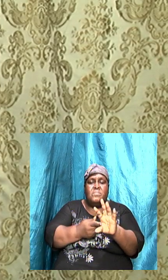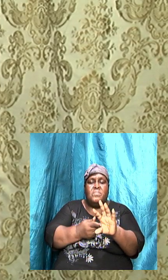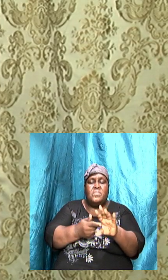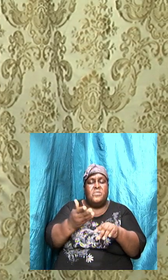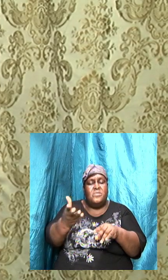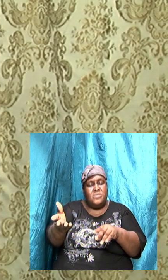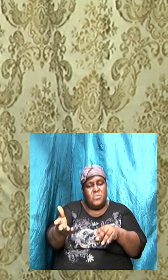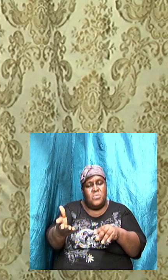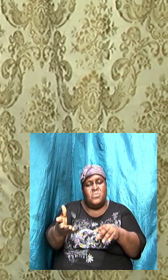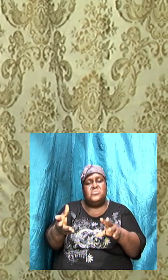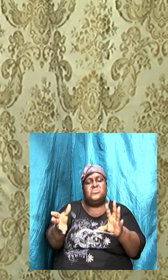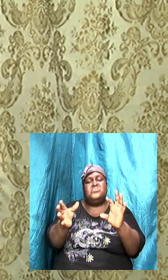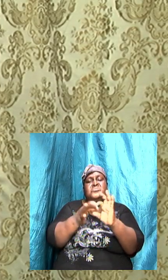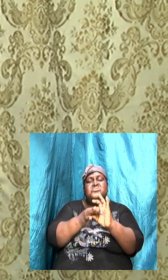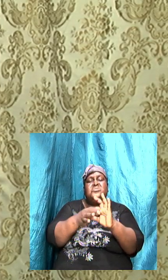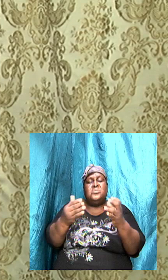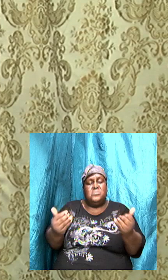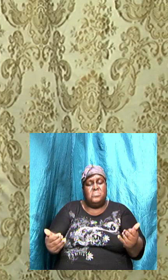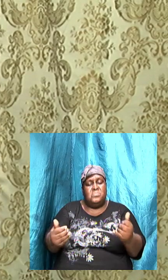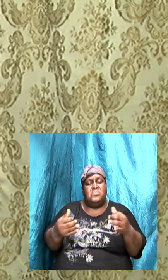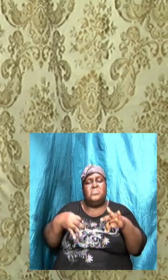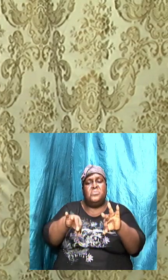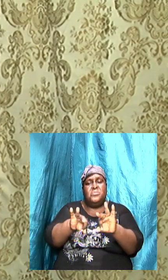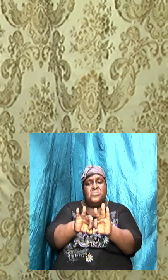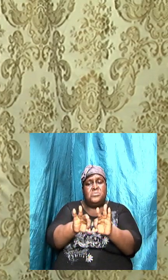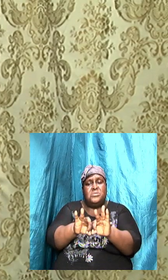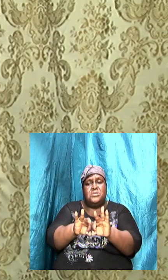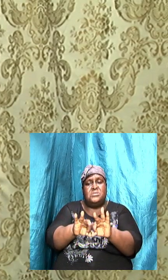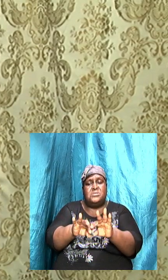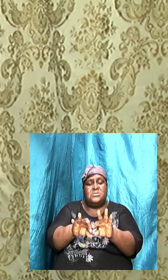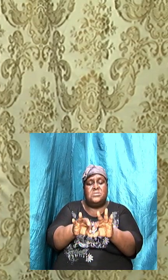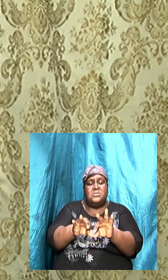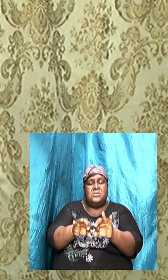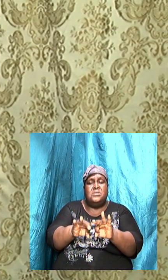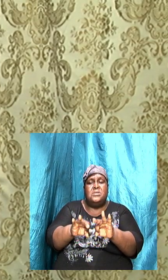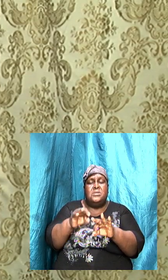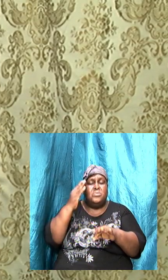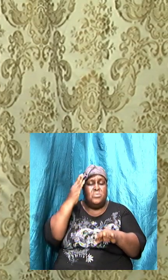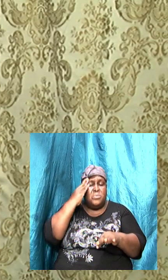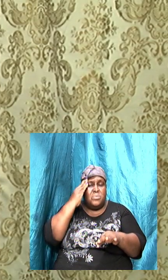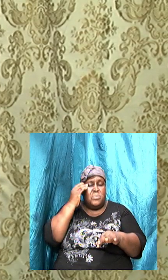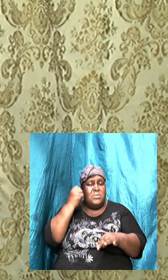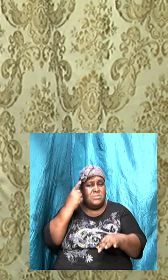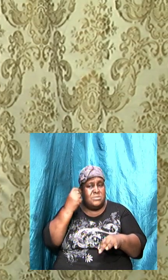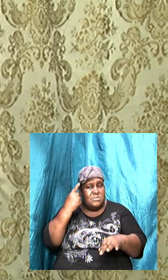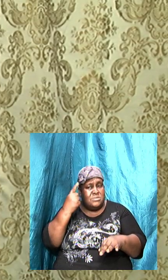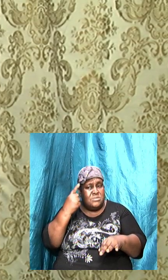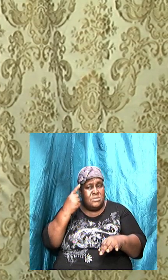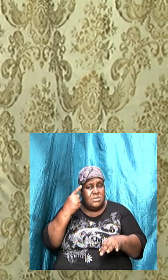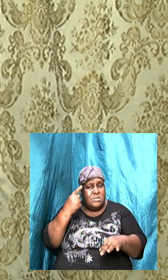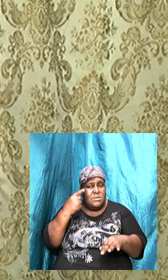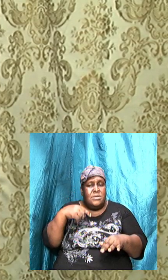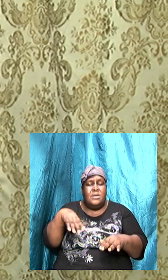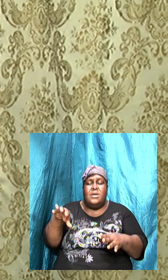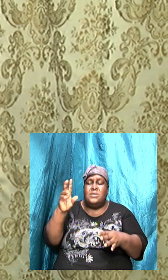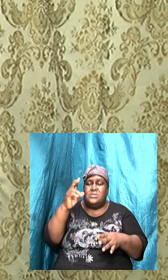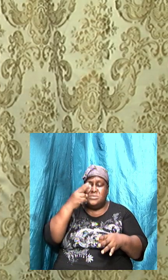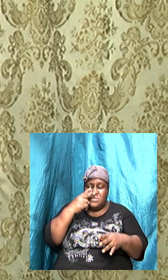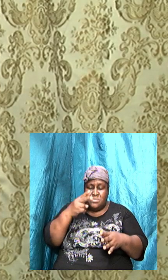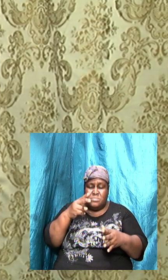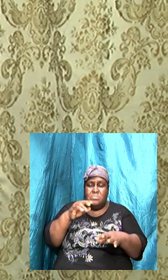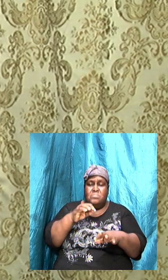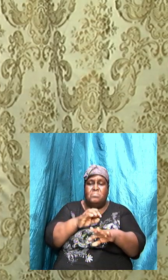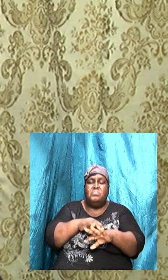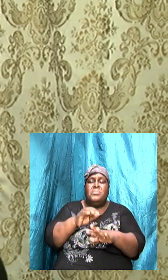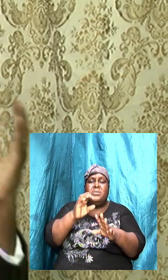joining us know it is important that we know and understand that as we are looking at the churches, it is a